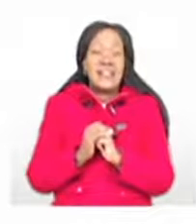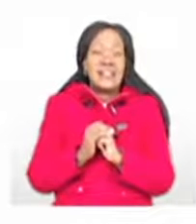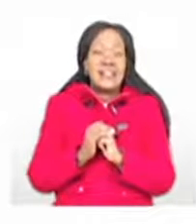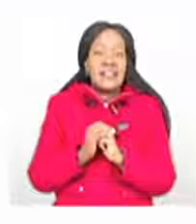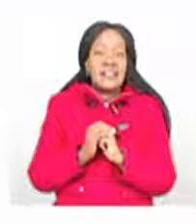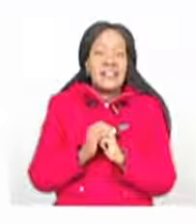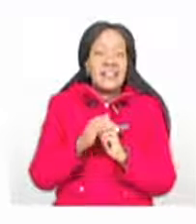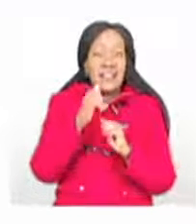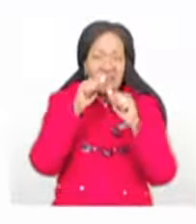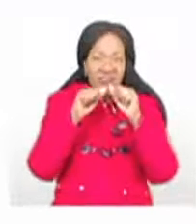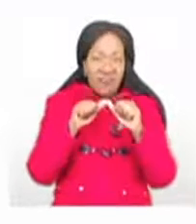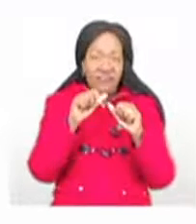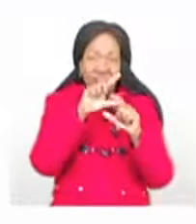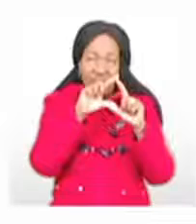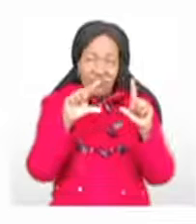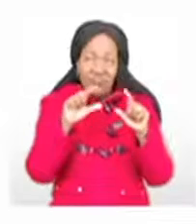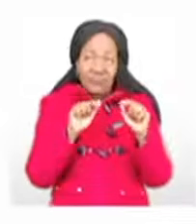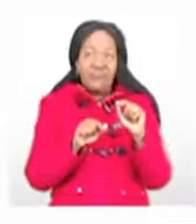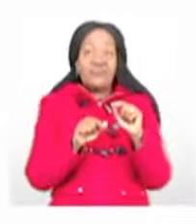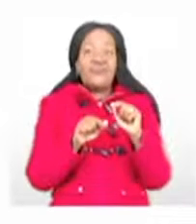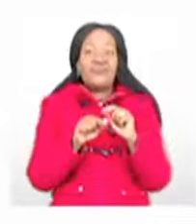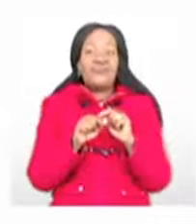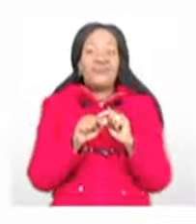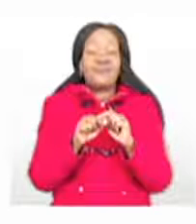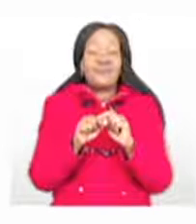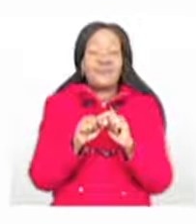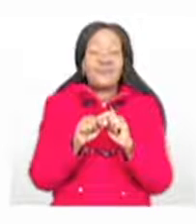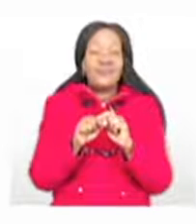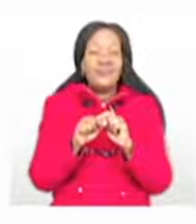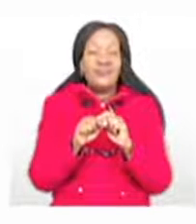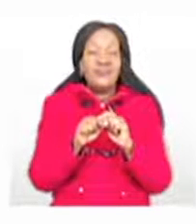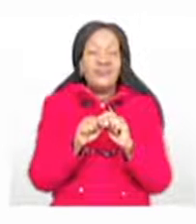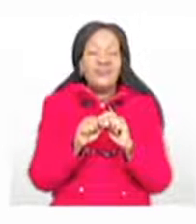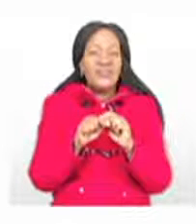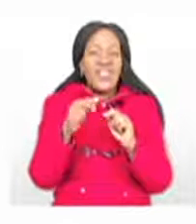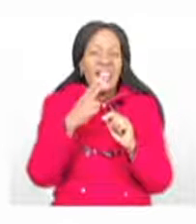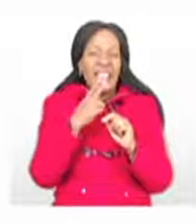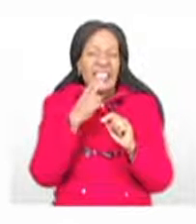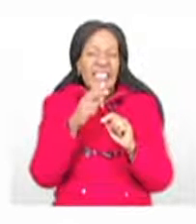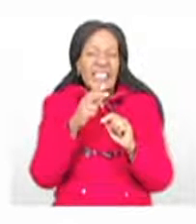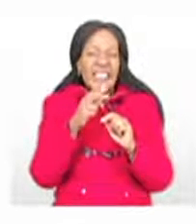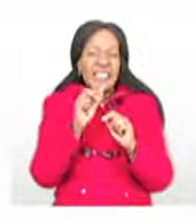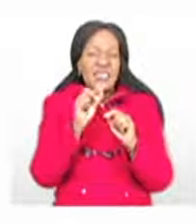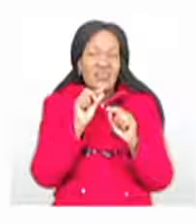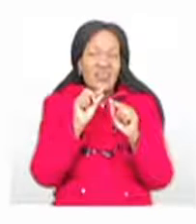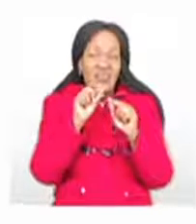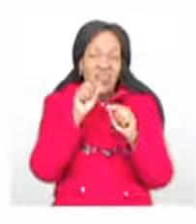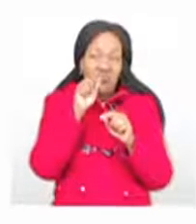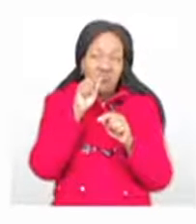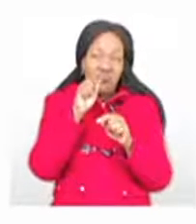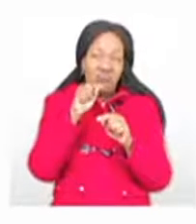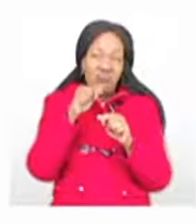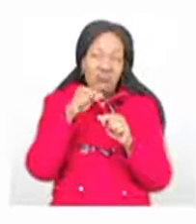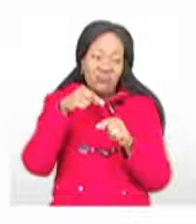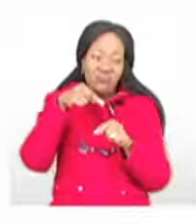the next row, the following row, the second row. I can see there is a set